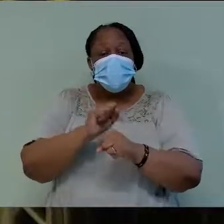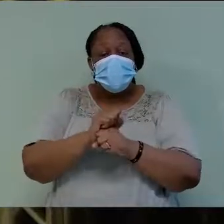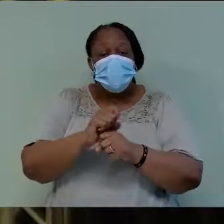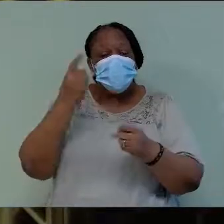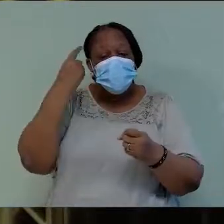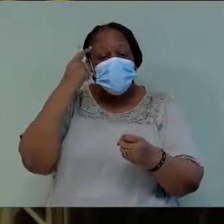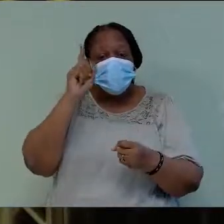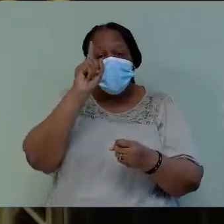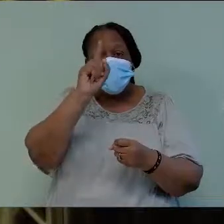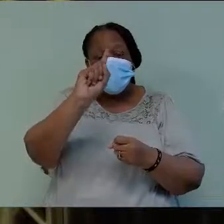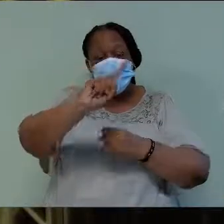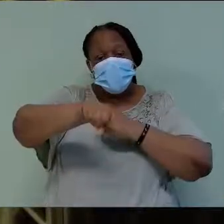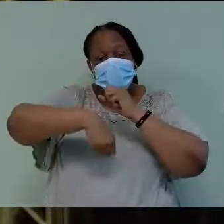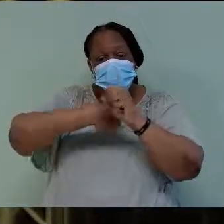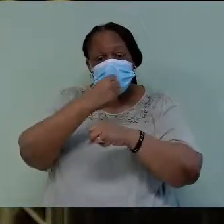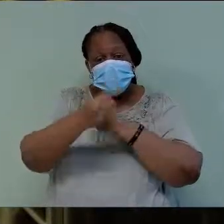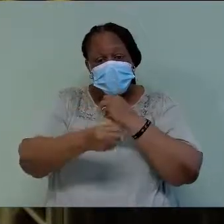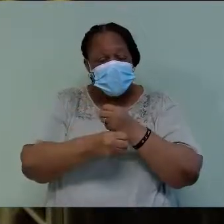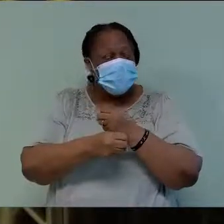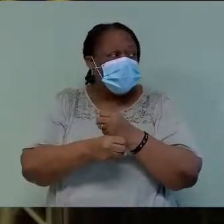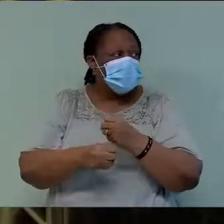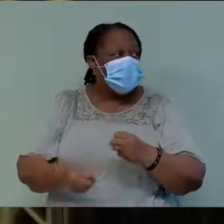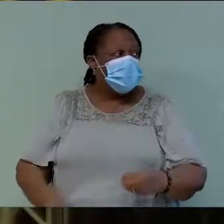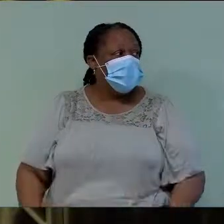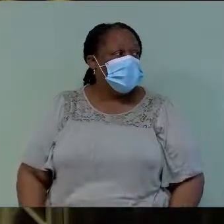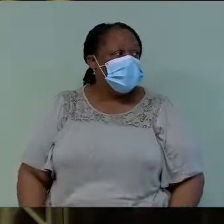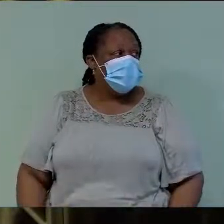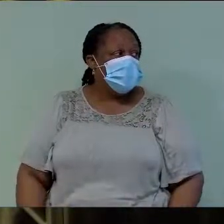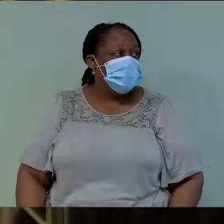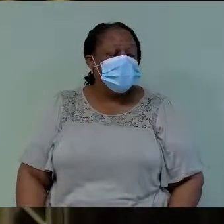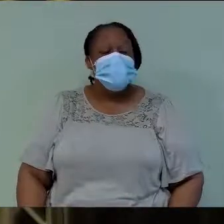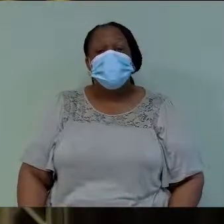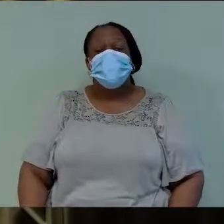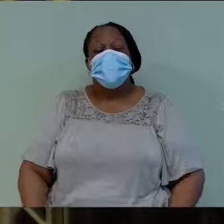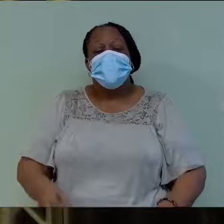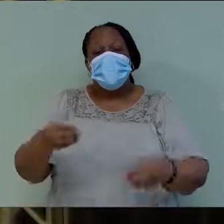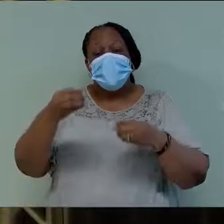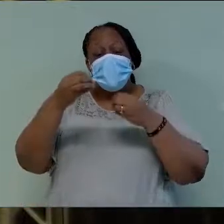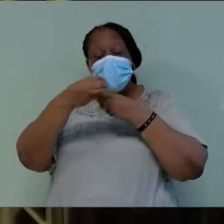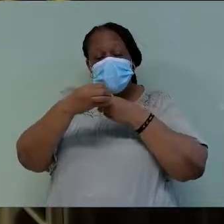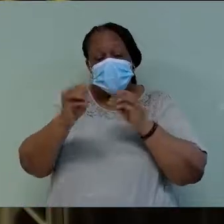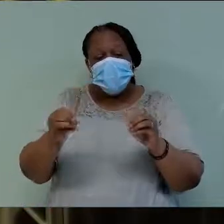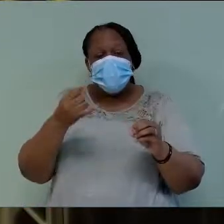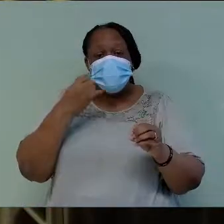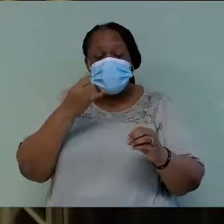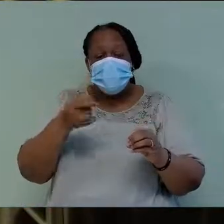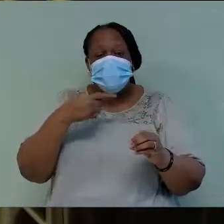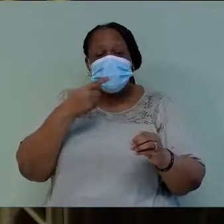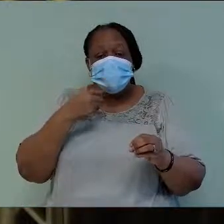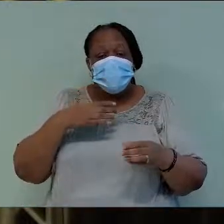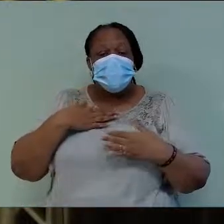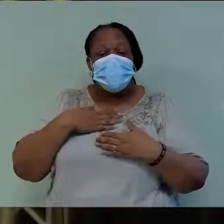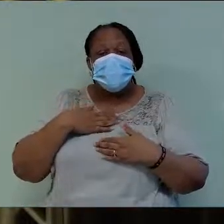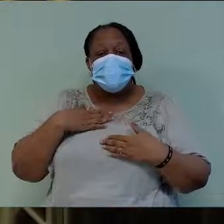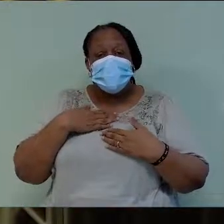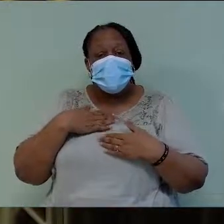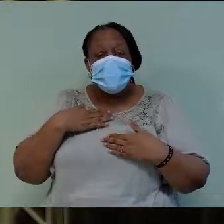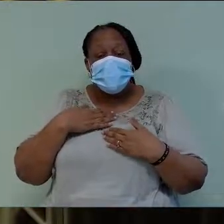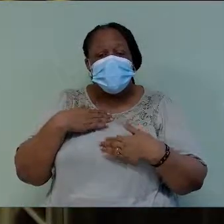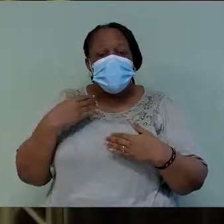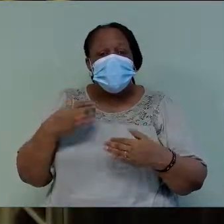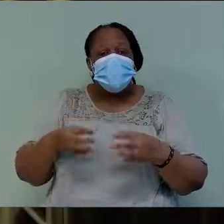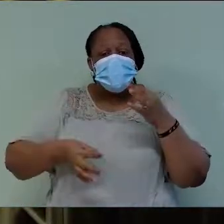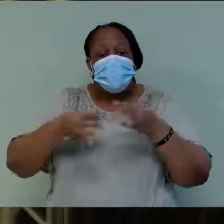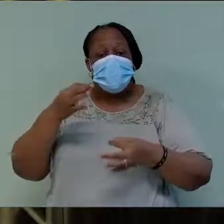is strongly urging and appealing to all employees who are laid off. If